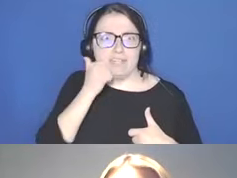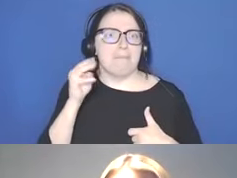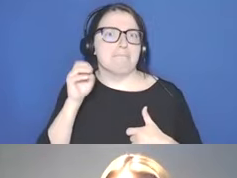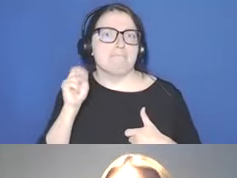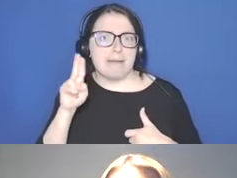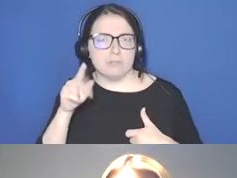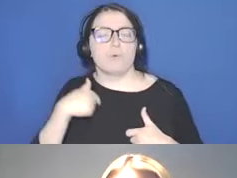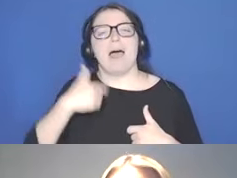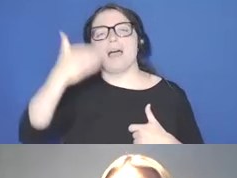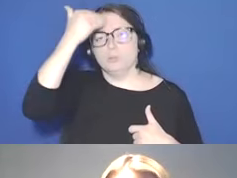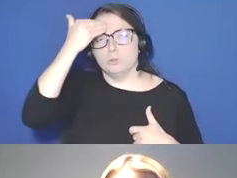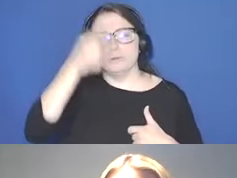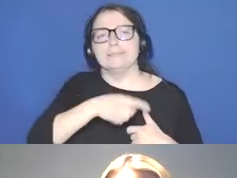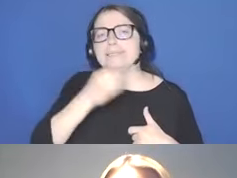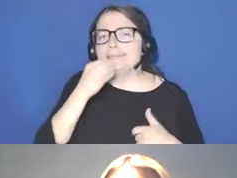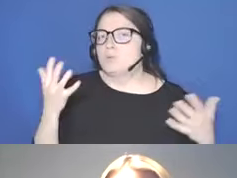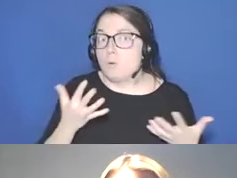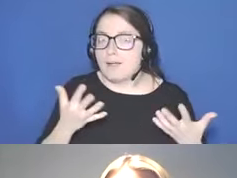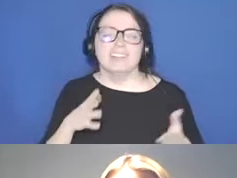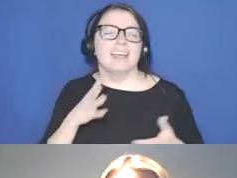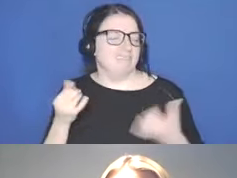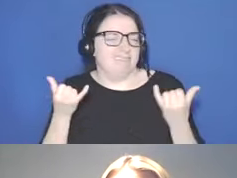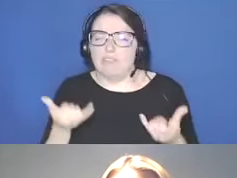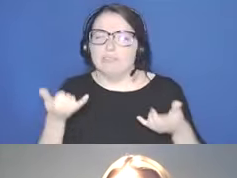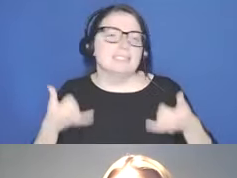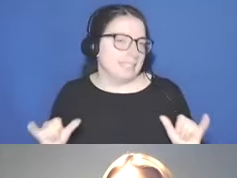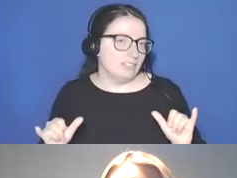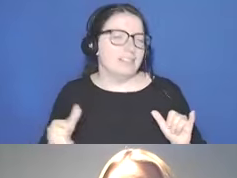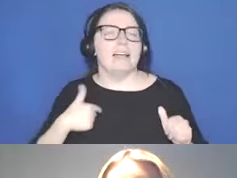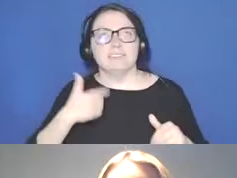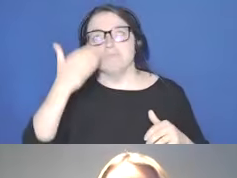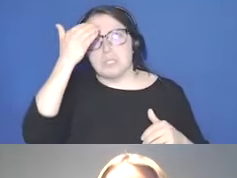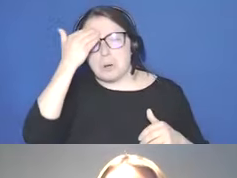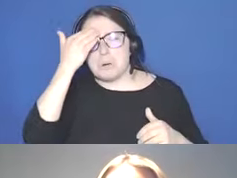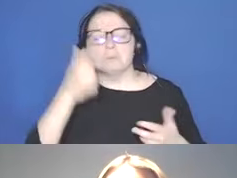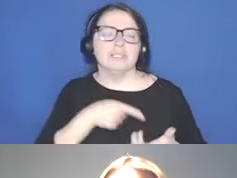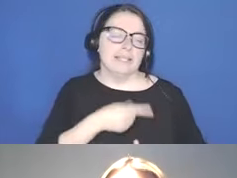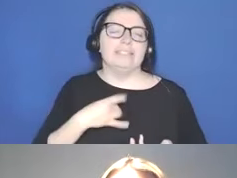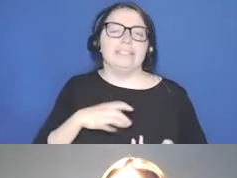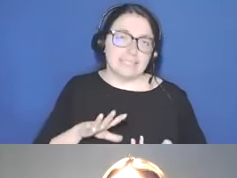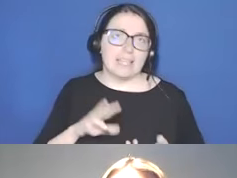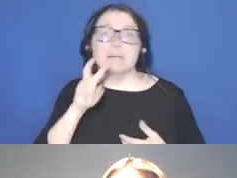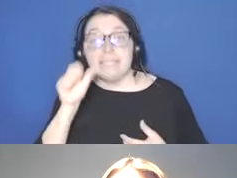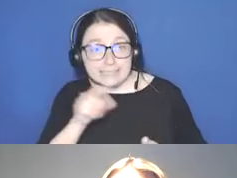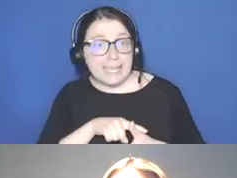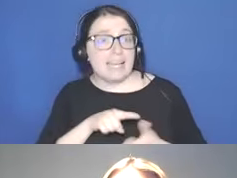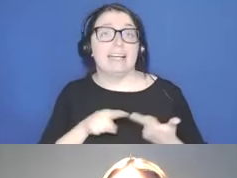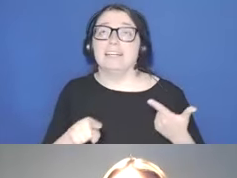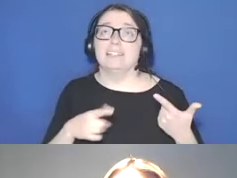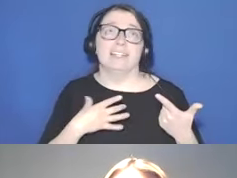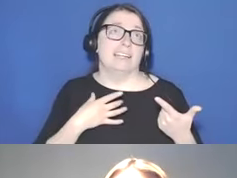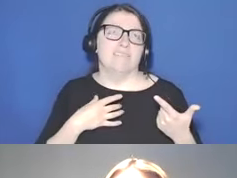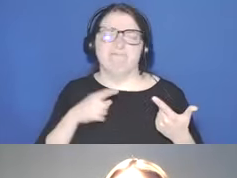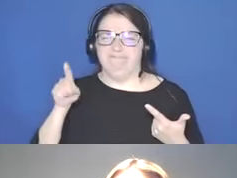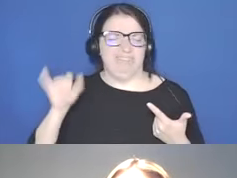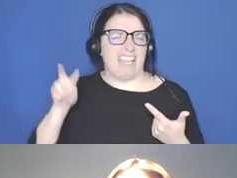And then even now I know what he's going to eat. Well, pretty much the stuff that he doesn't like pizza. At school, he doesn't like that pizza.